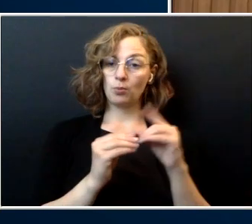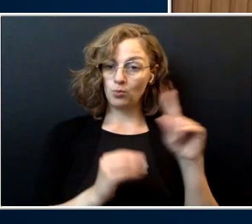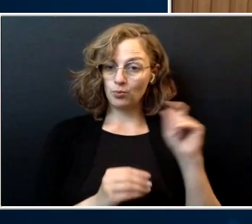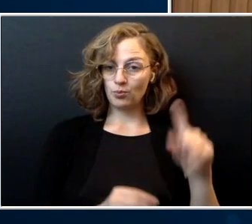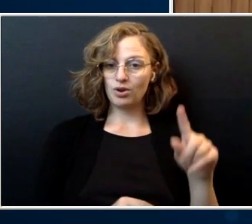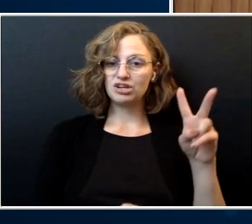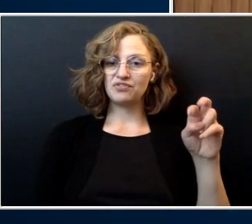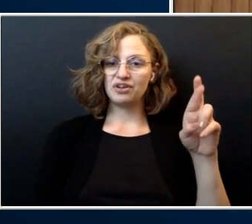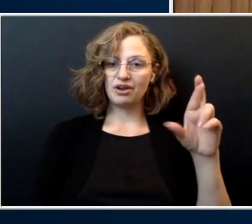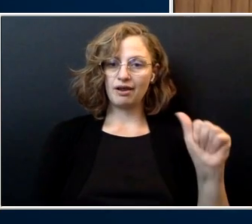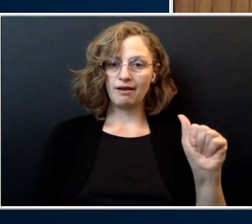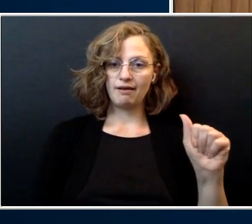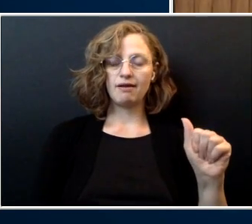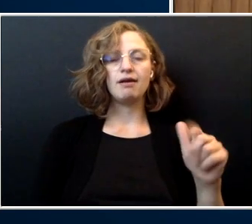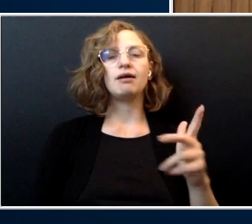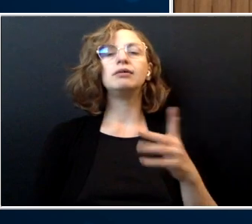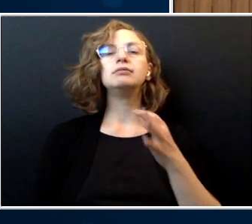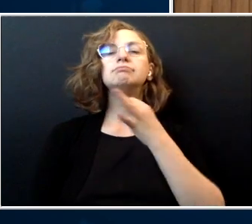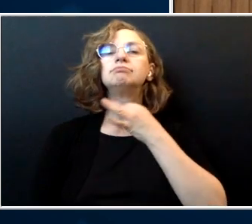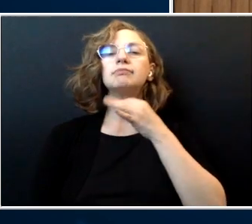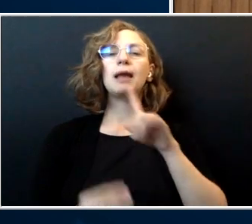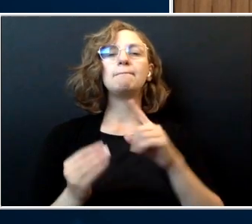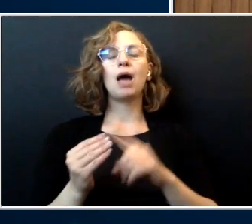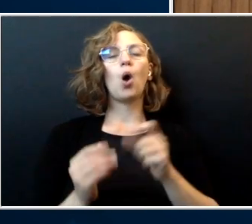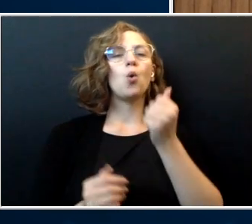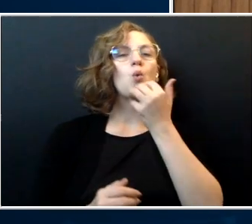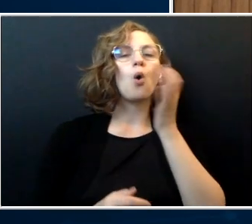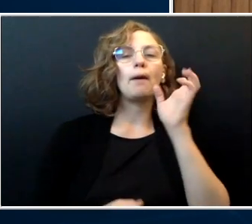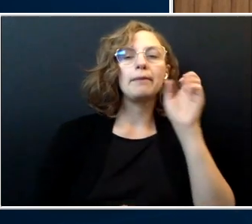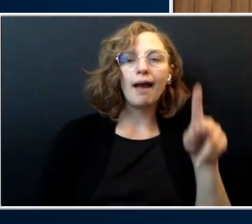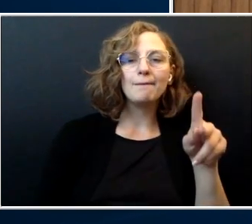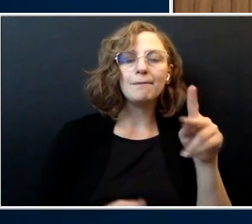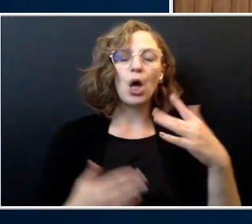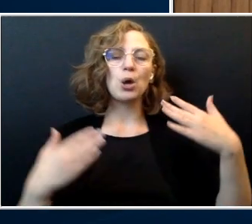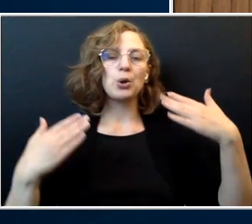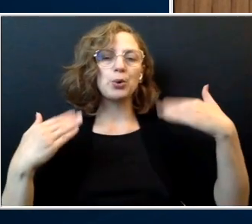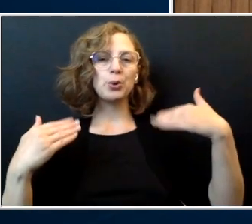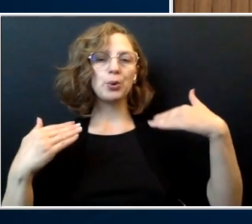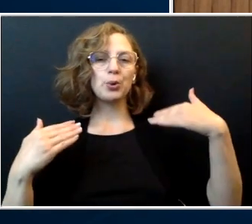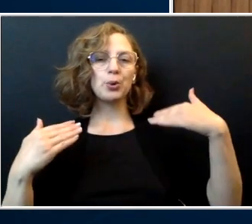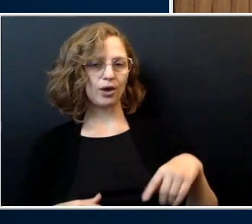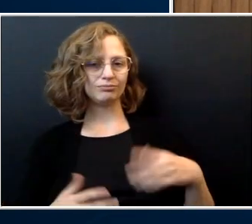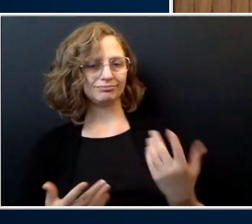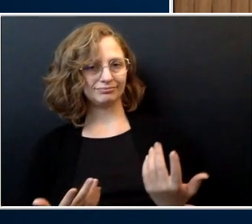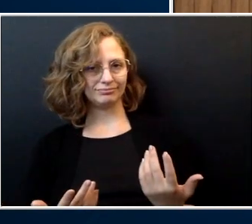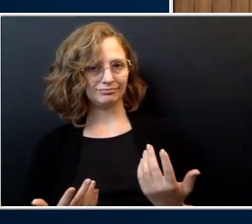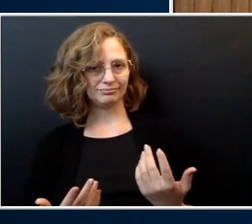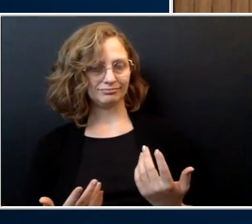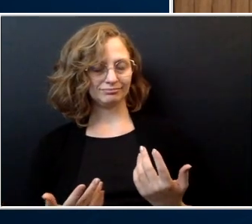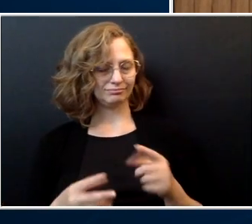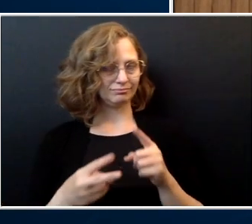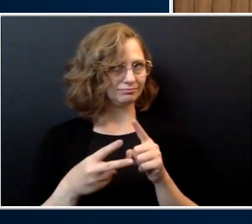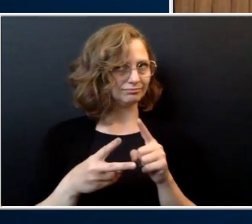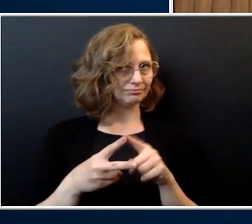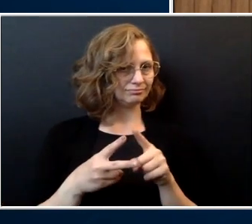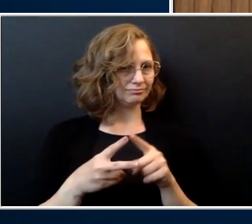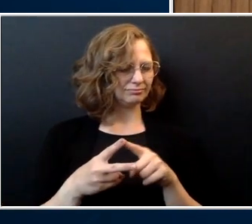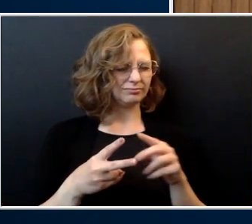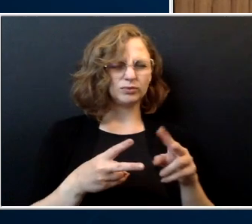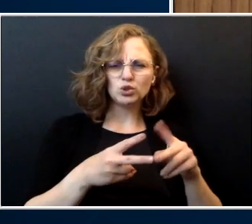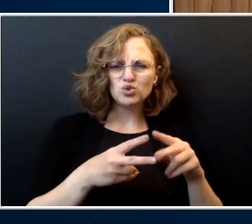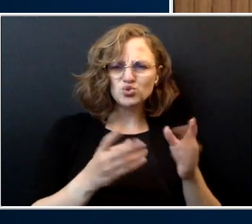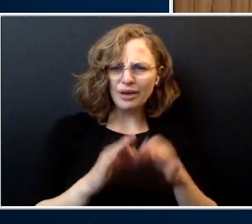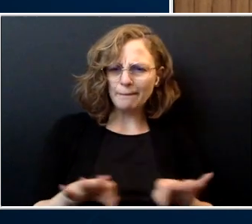about warming up and cooling off. First of all, she wants to know, how important is it to warm up and cool off? And secondly, she asks, is there